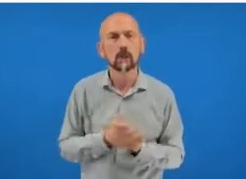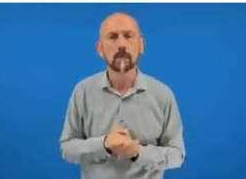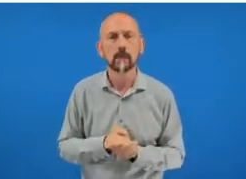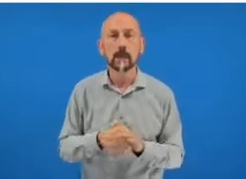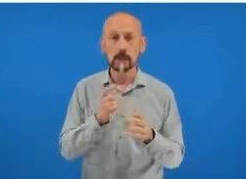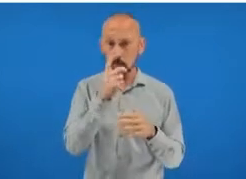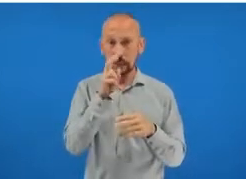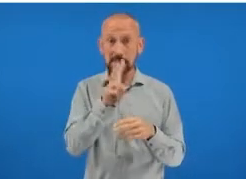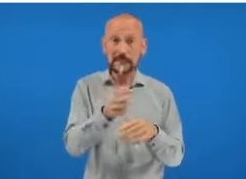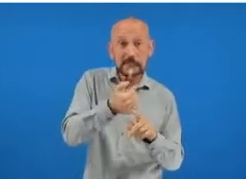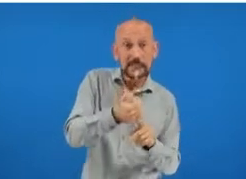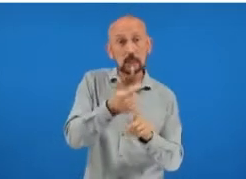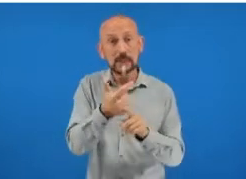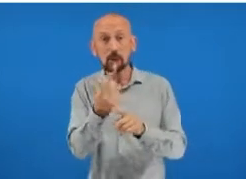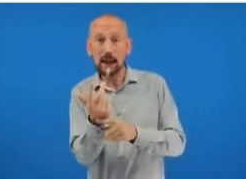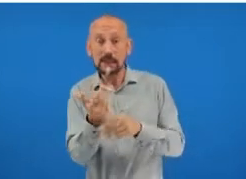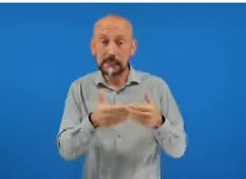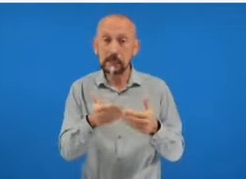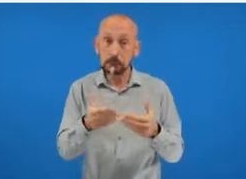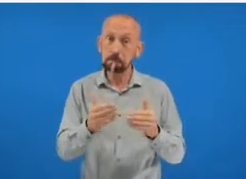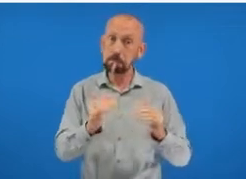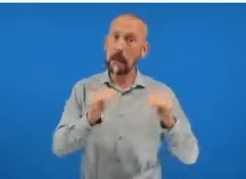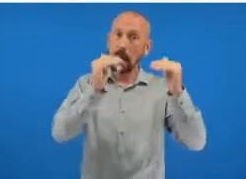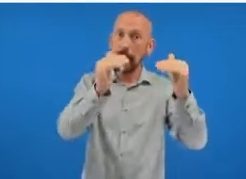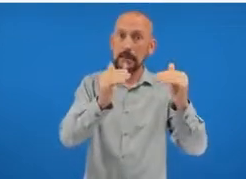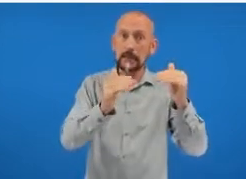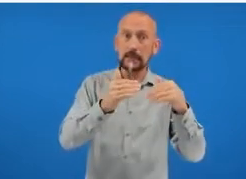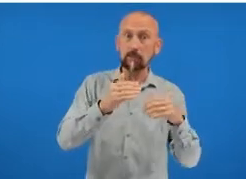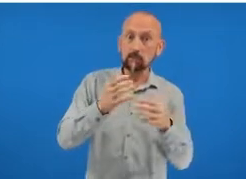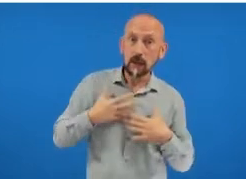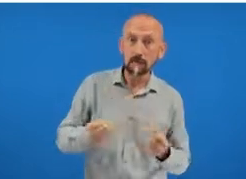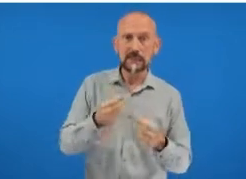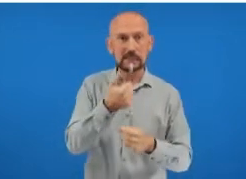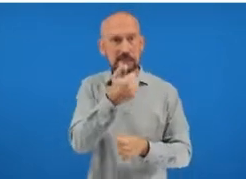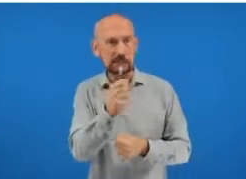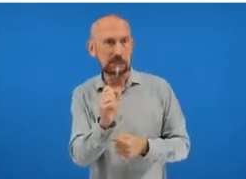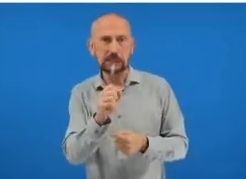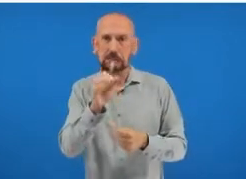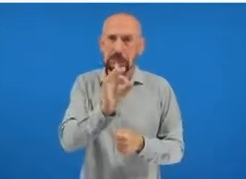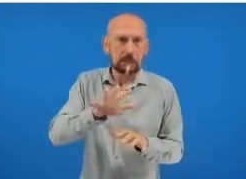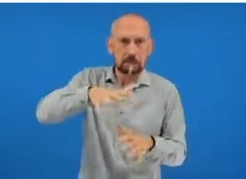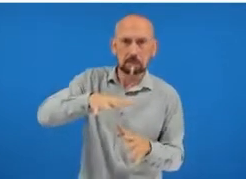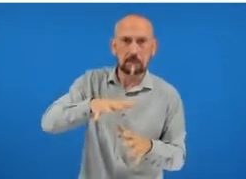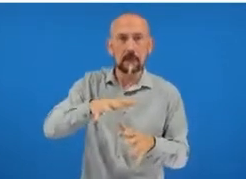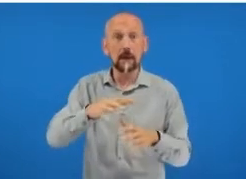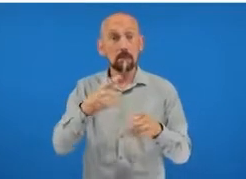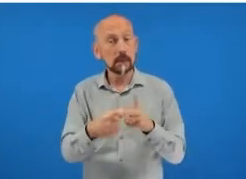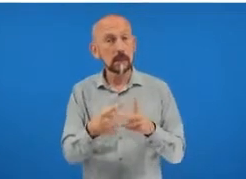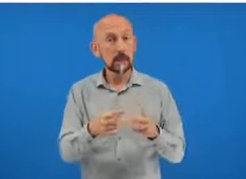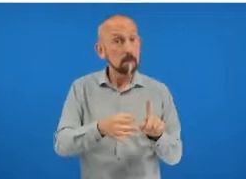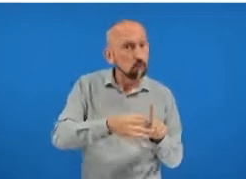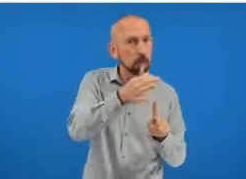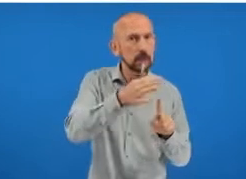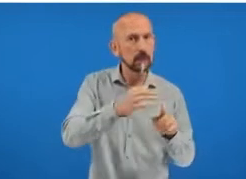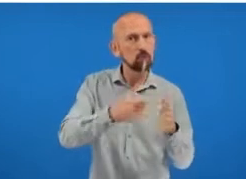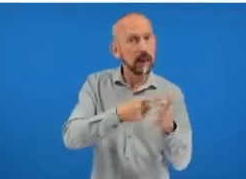rates, 60 to 65%, and very high reliable improvement rates. But for those people who don't recover with that number of sessions, if you give